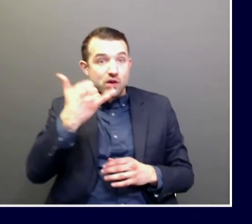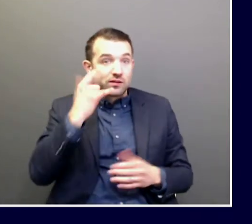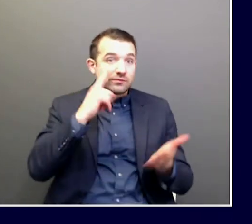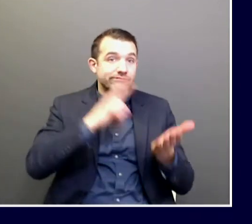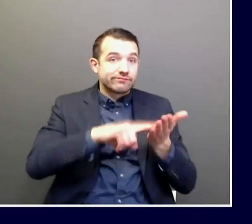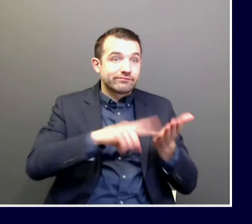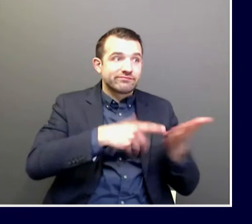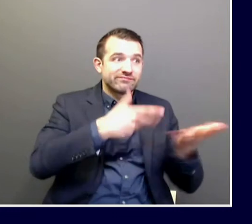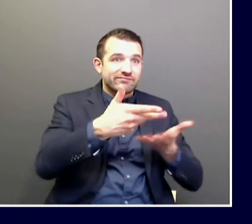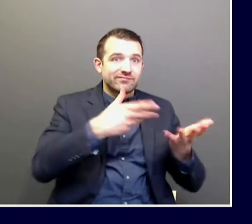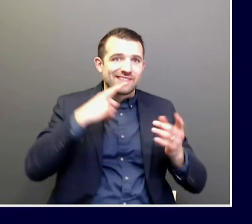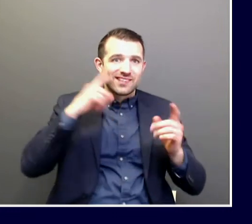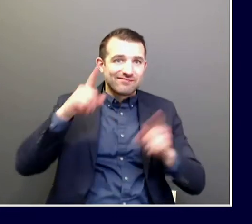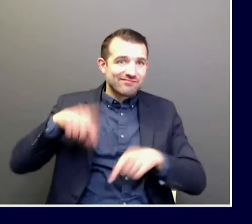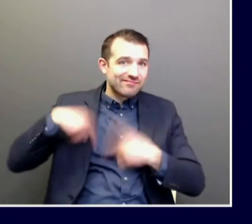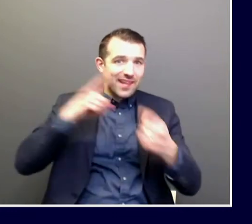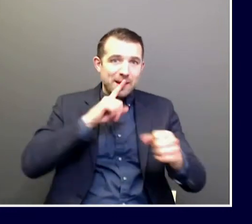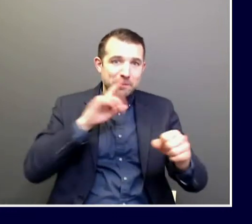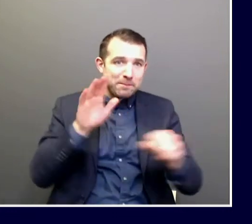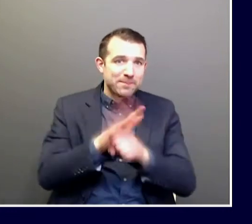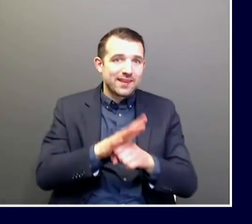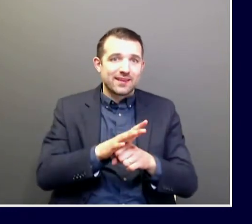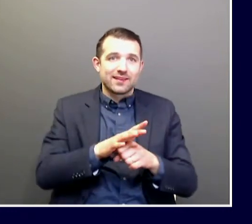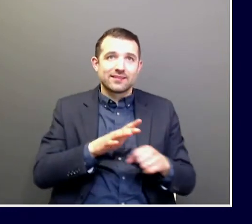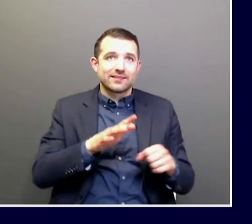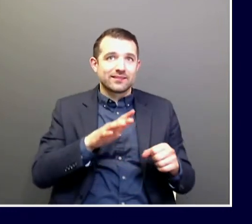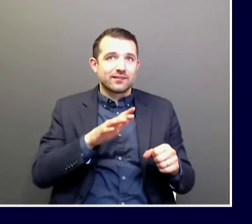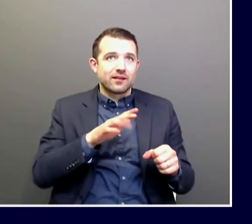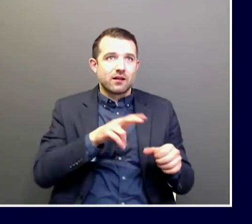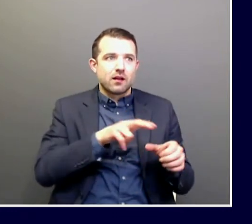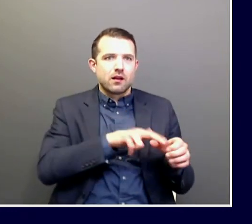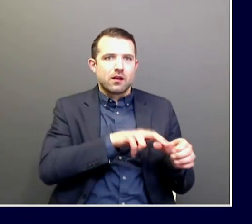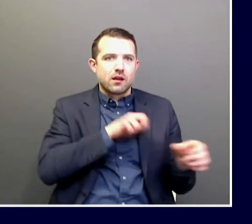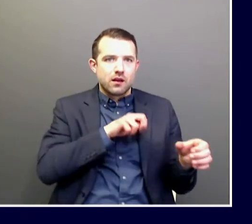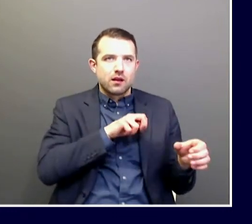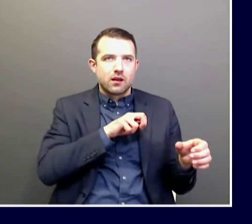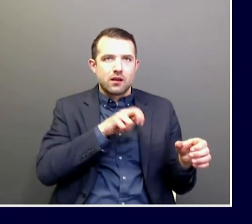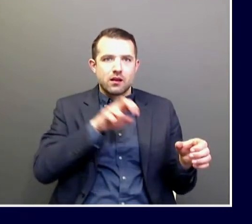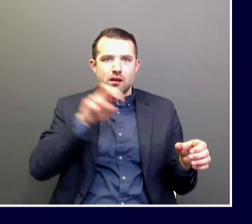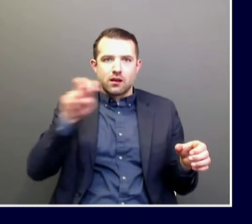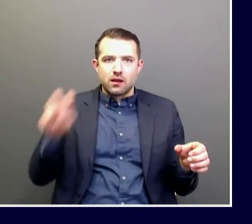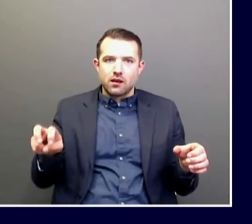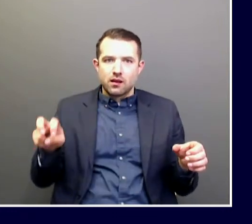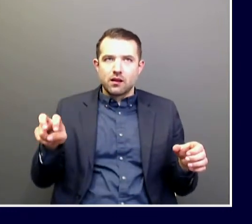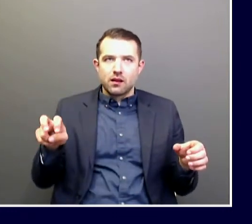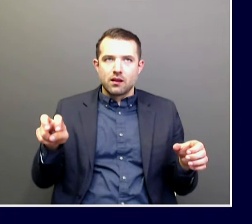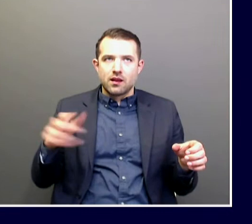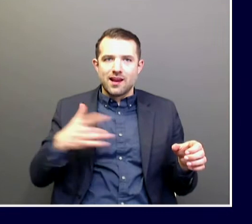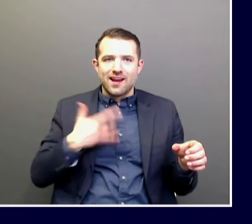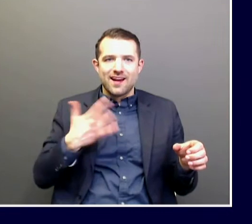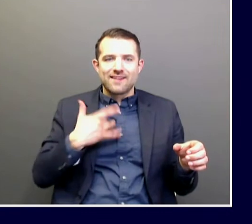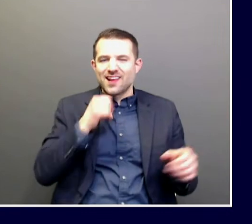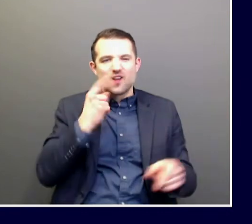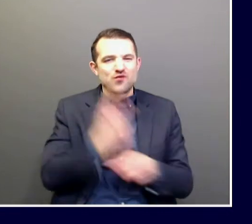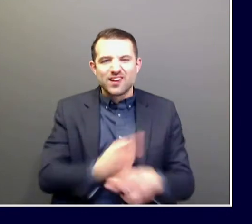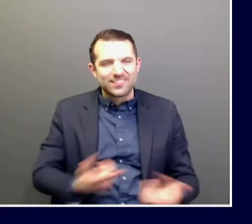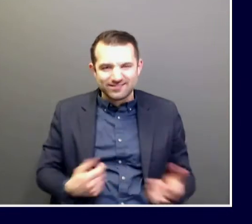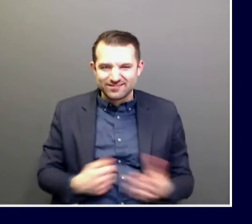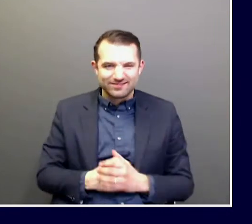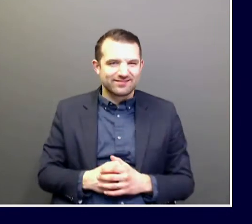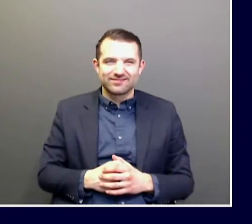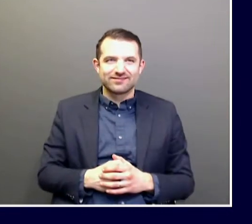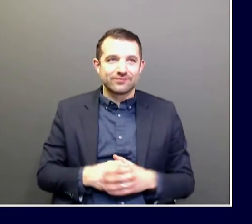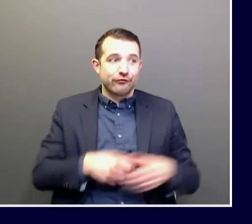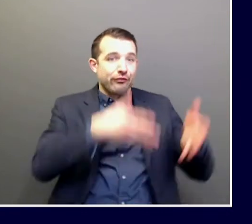away from it sooner would have meant something. And we are only doing so now because Omicron is of a sort